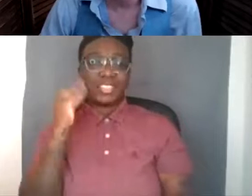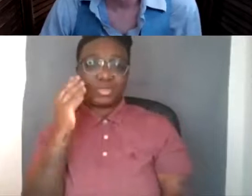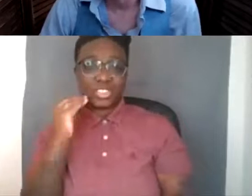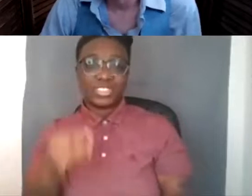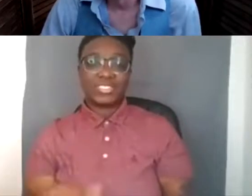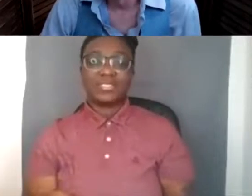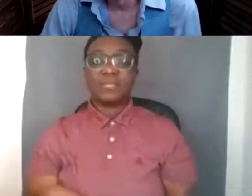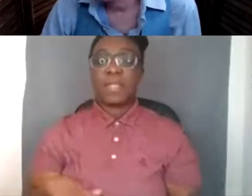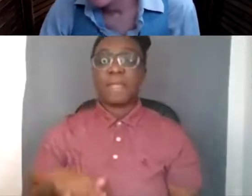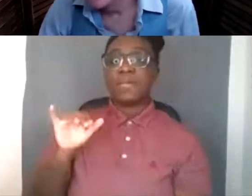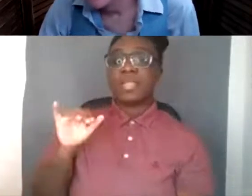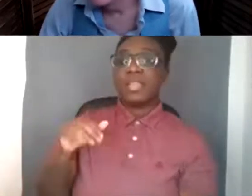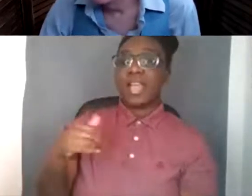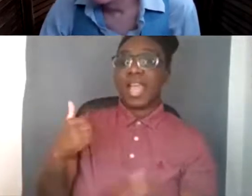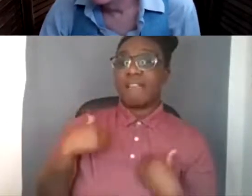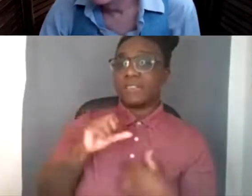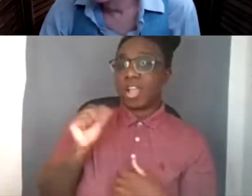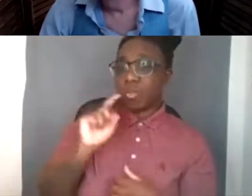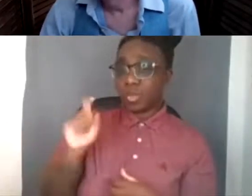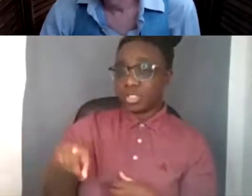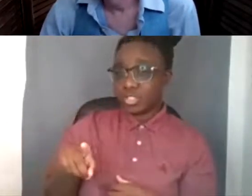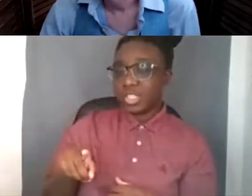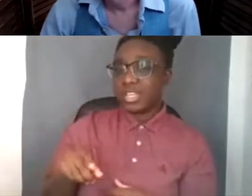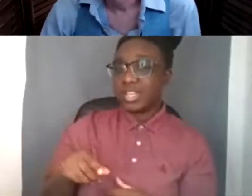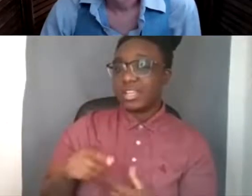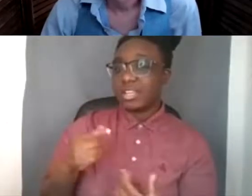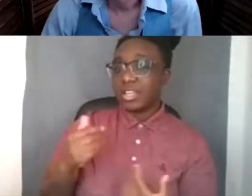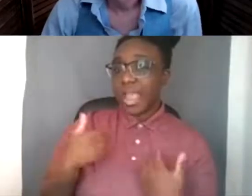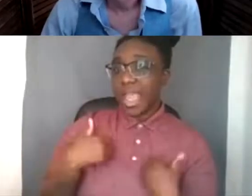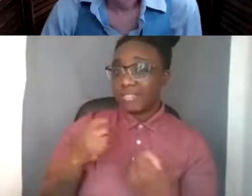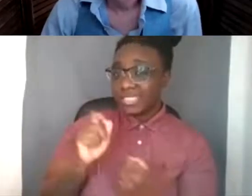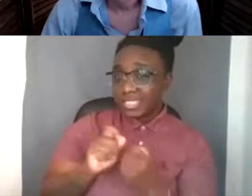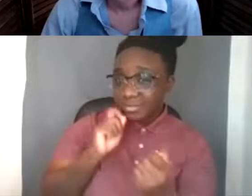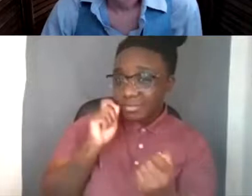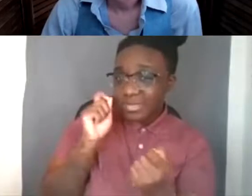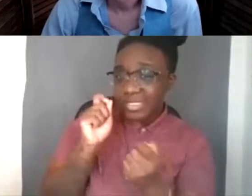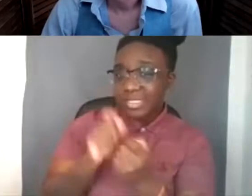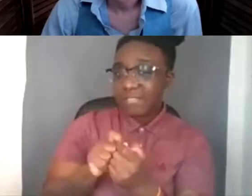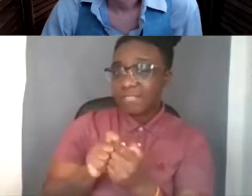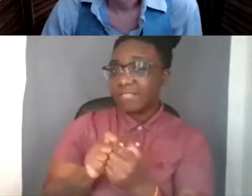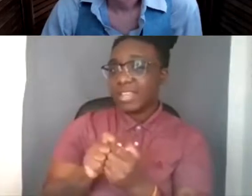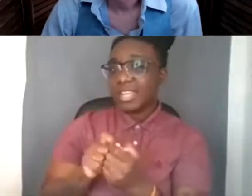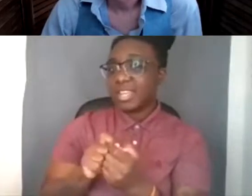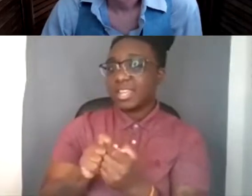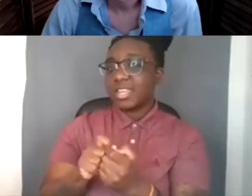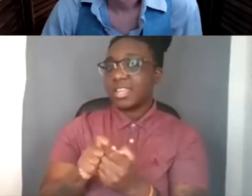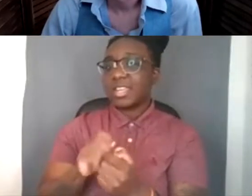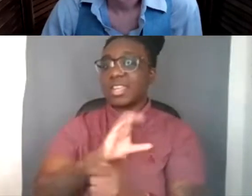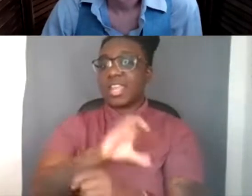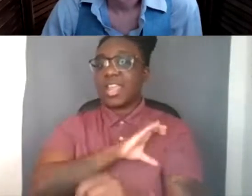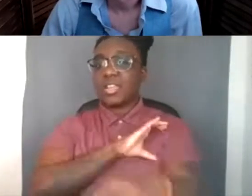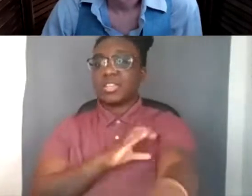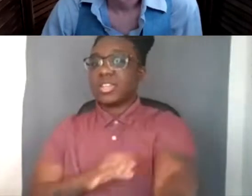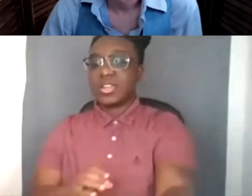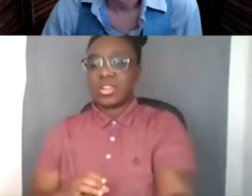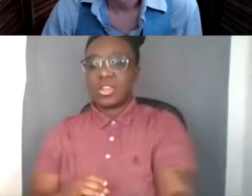Thank you. I was going to ask if there was a particular character, like a mom character that you played, that's the closest to